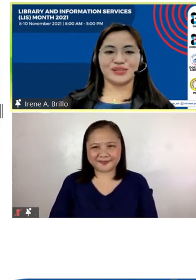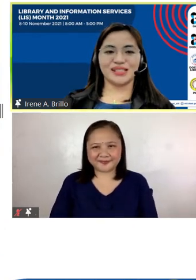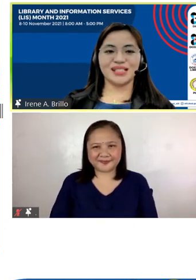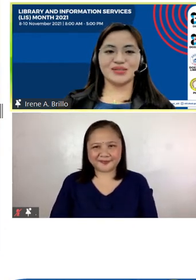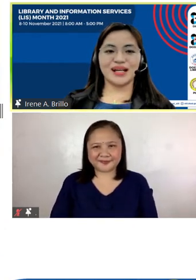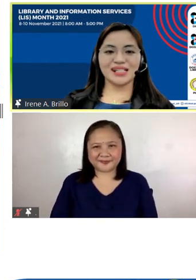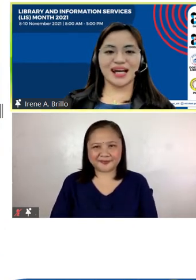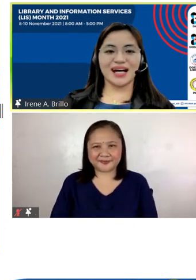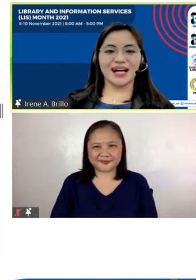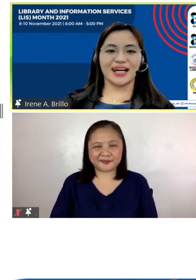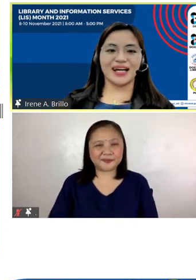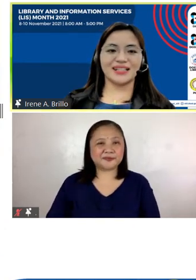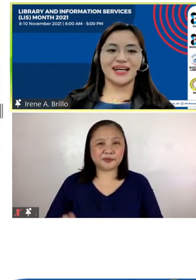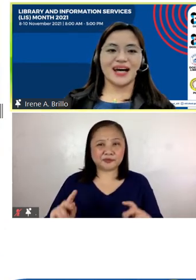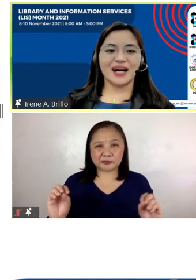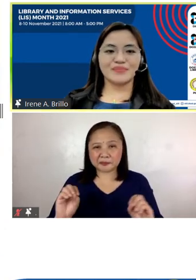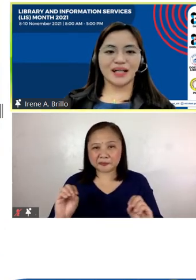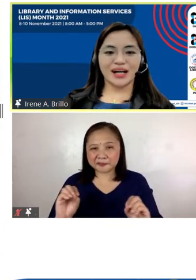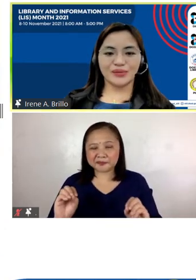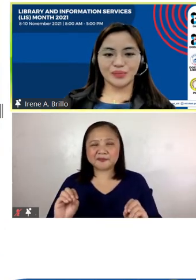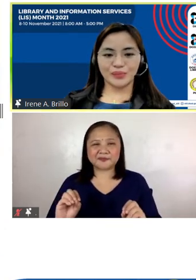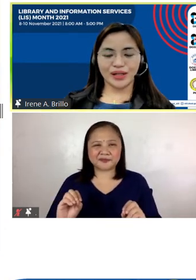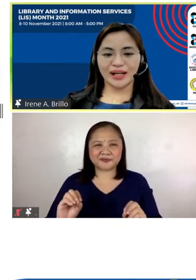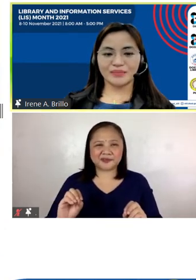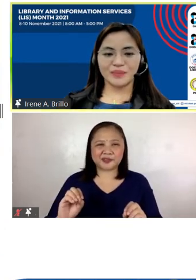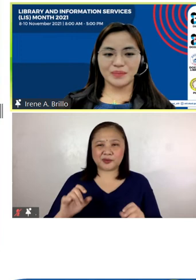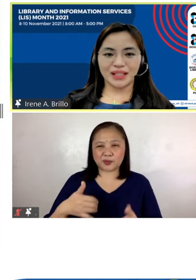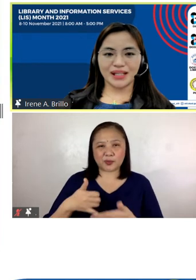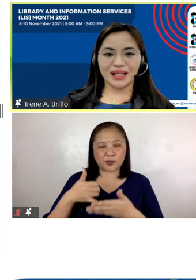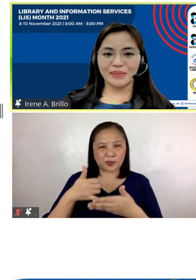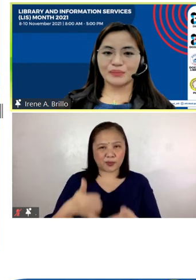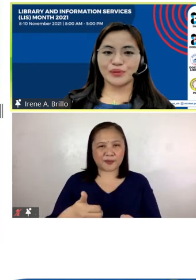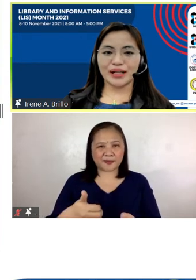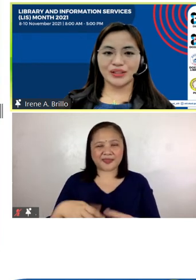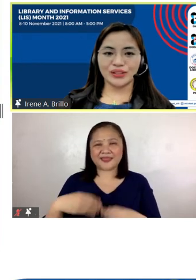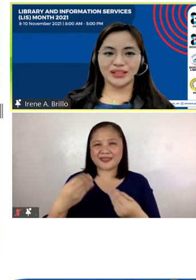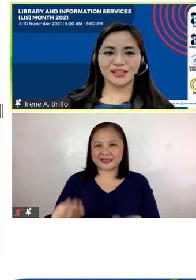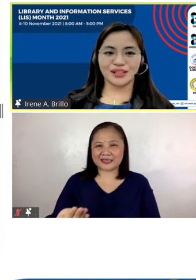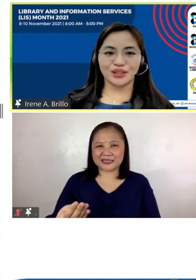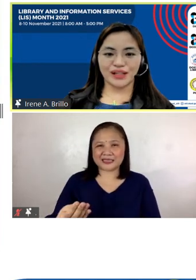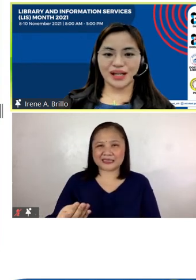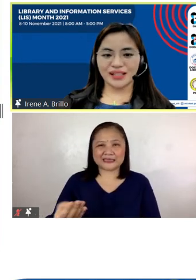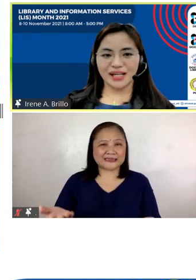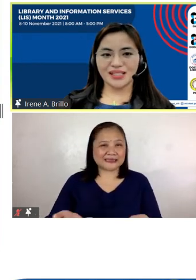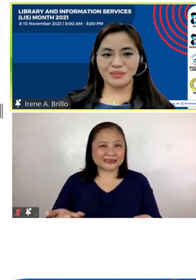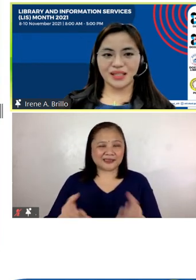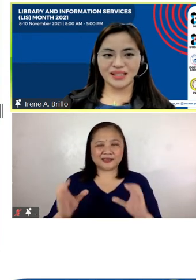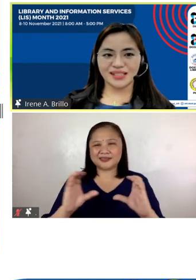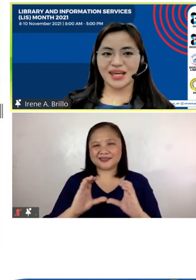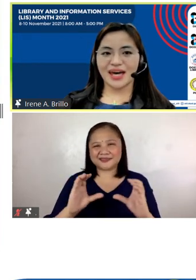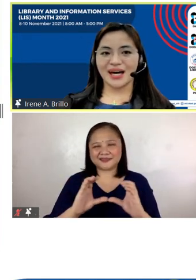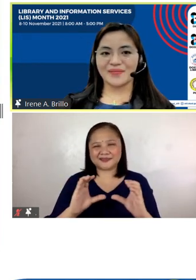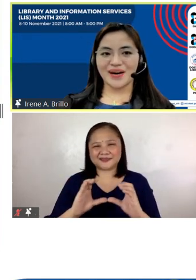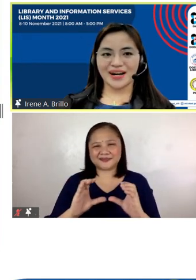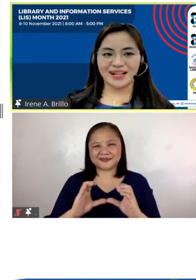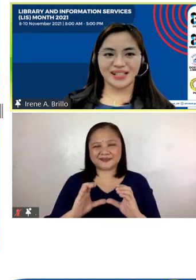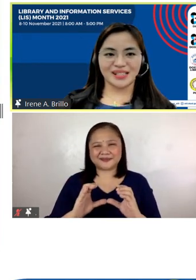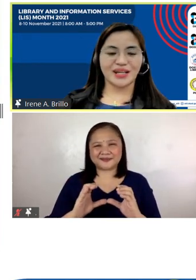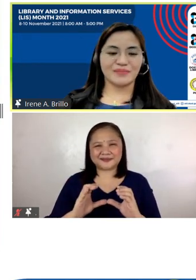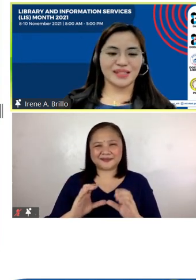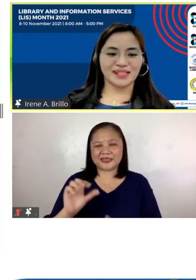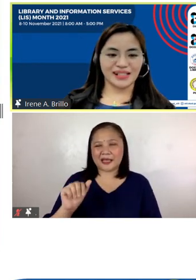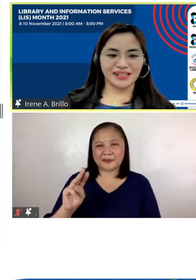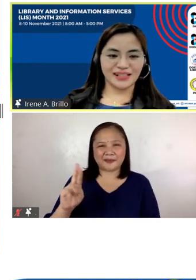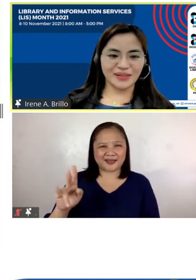Okay, so since wala siya, ayan, ang mag-a-award po at mabibigyan lamang po ngayon ng certificate ay si Miss